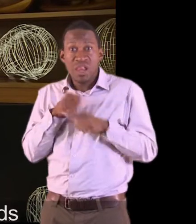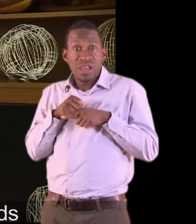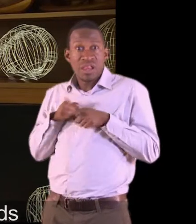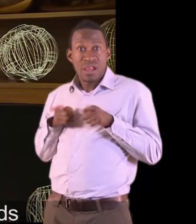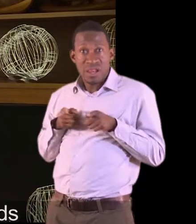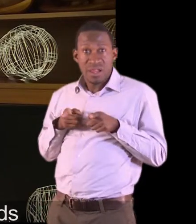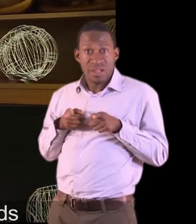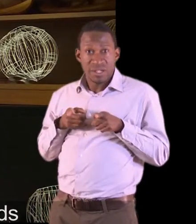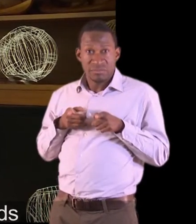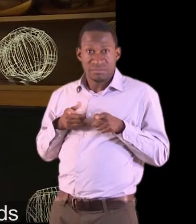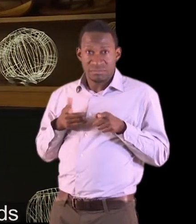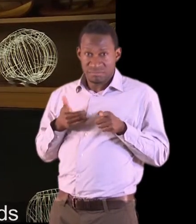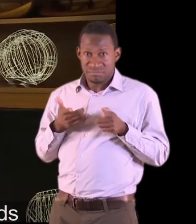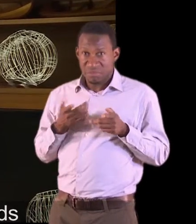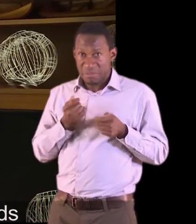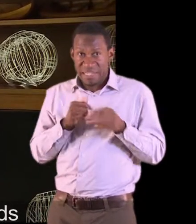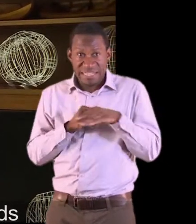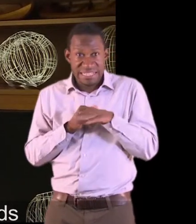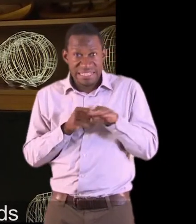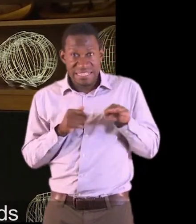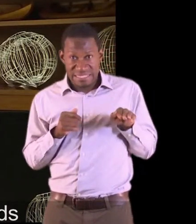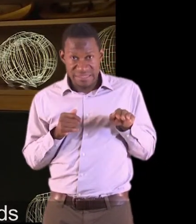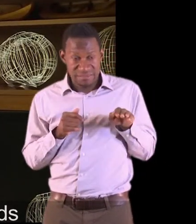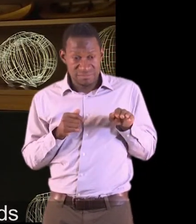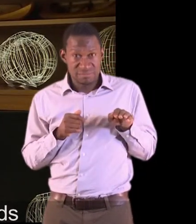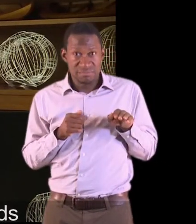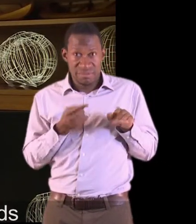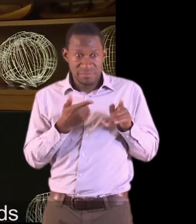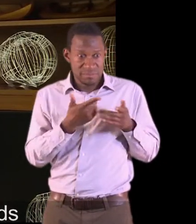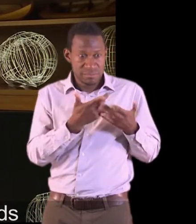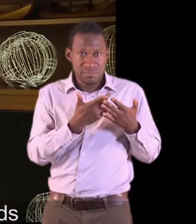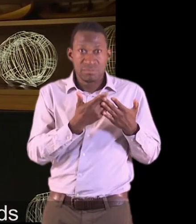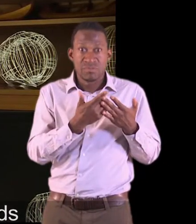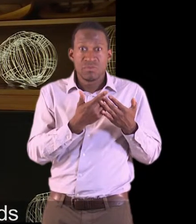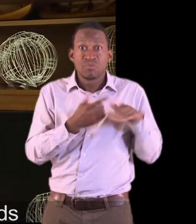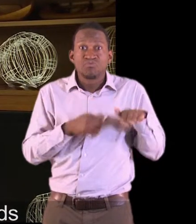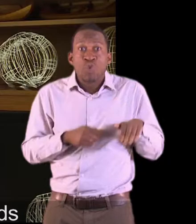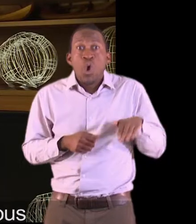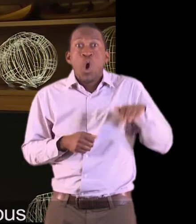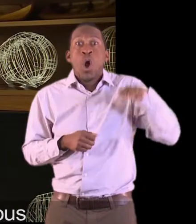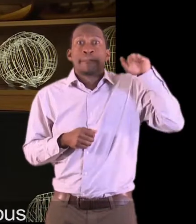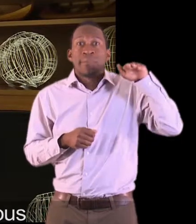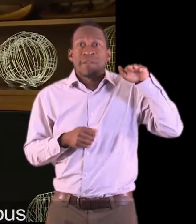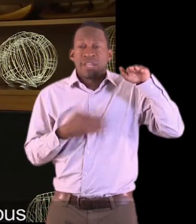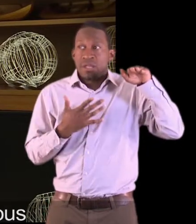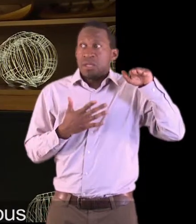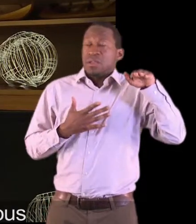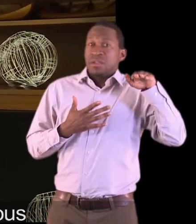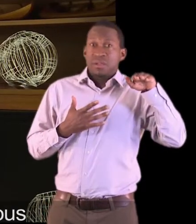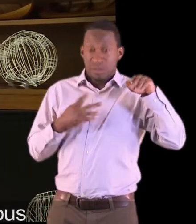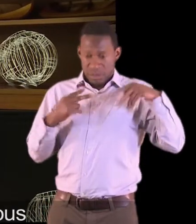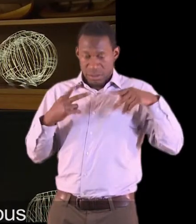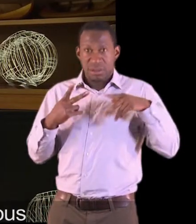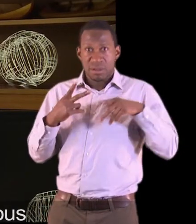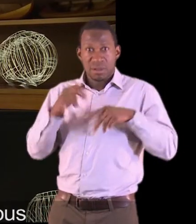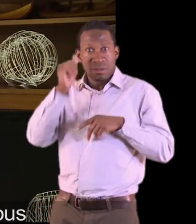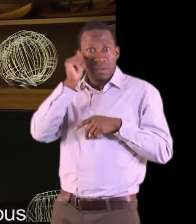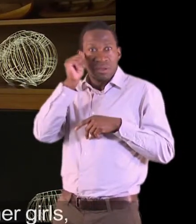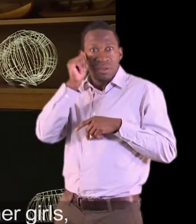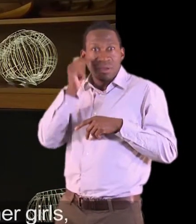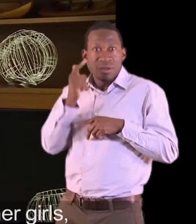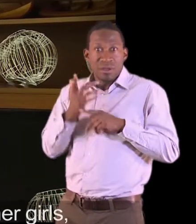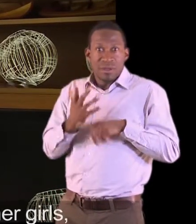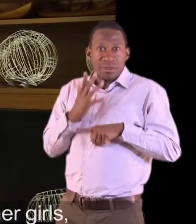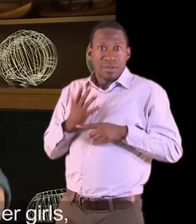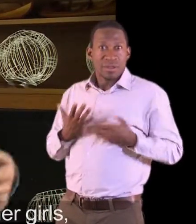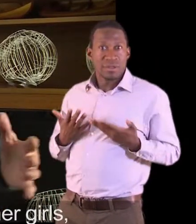of those kids were well into puberty. And they were conscious of their body image.